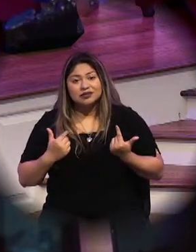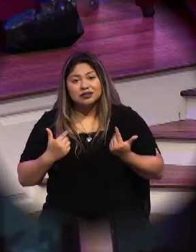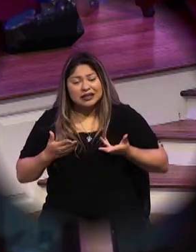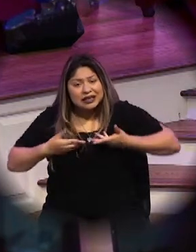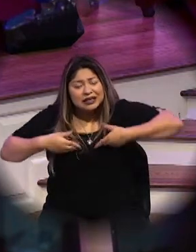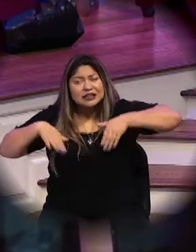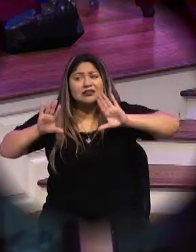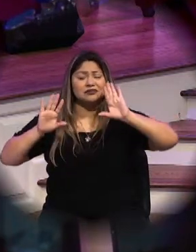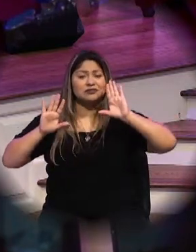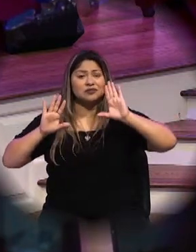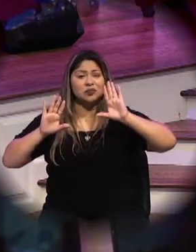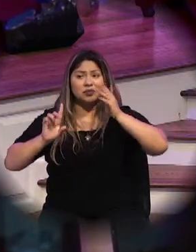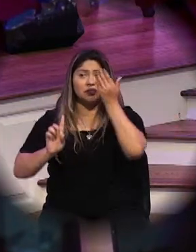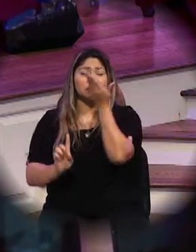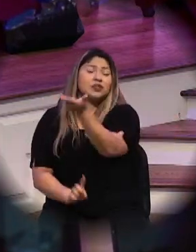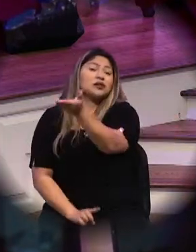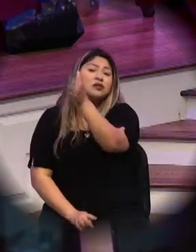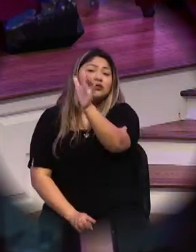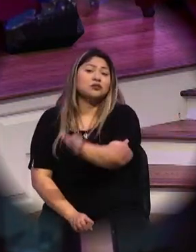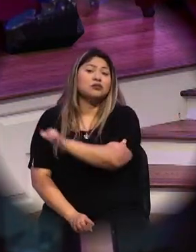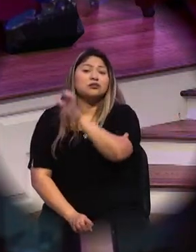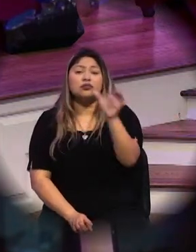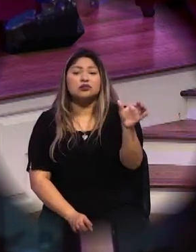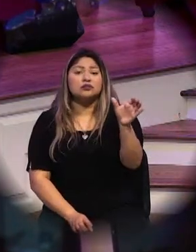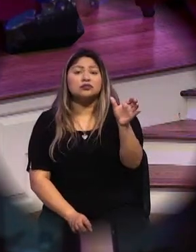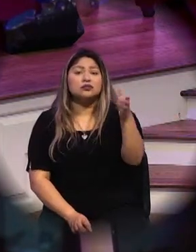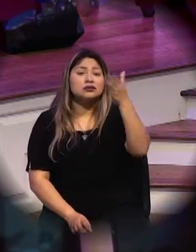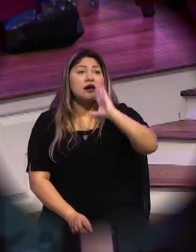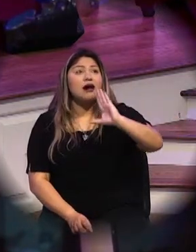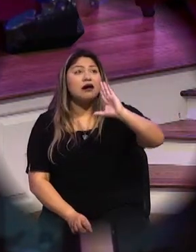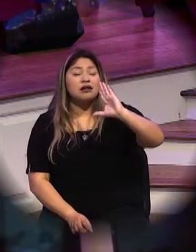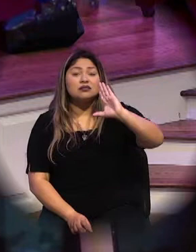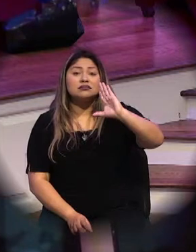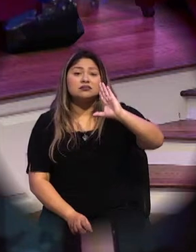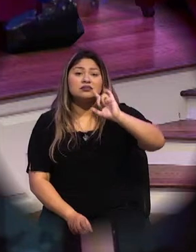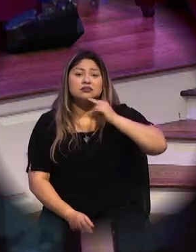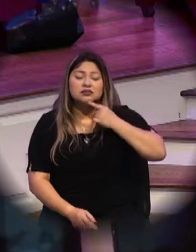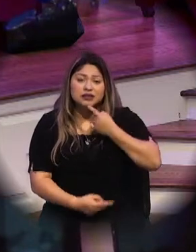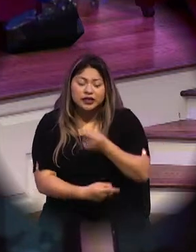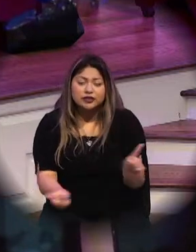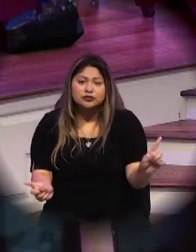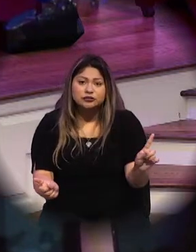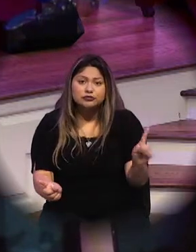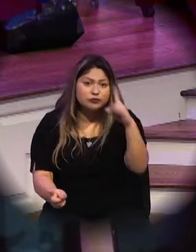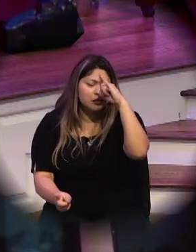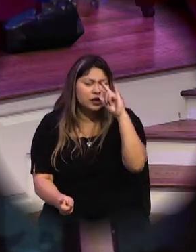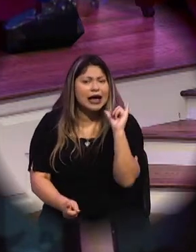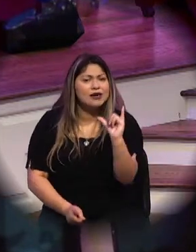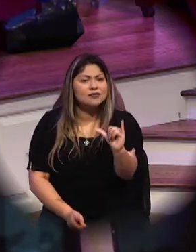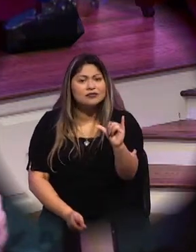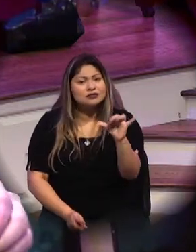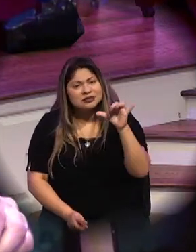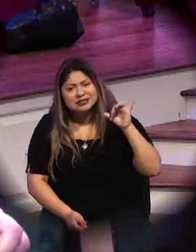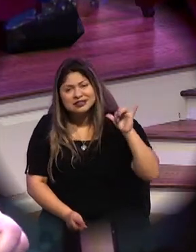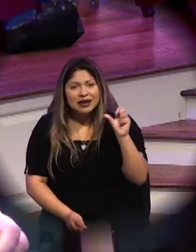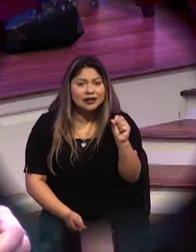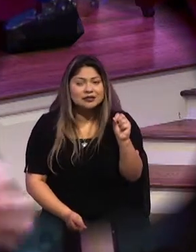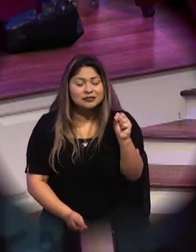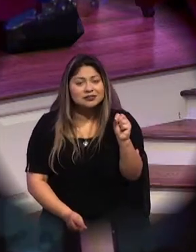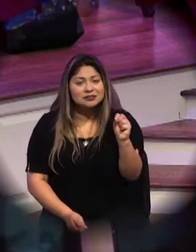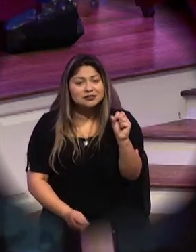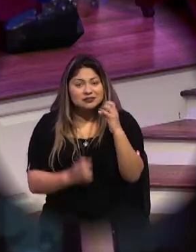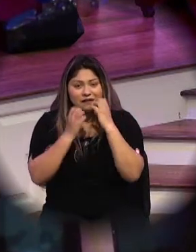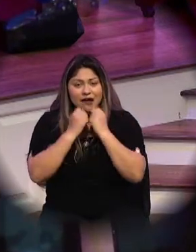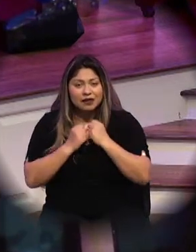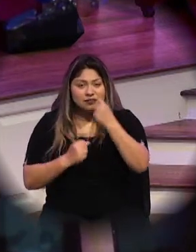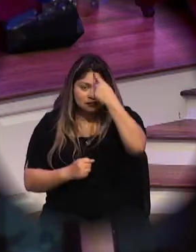a forever yes over your life and mine. Karl Barth, the great 20th